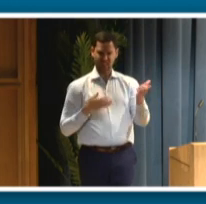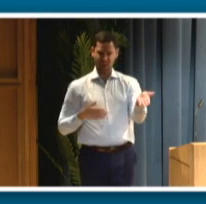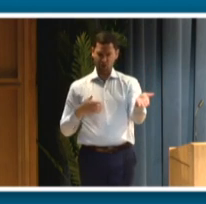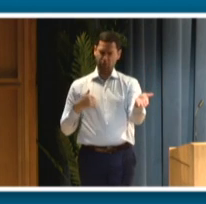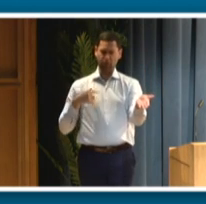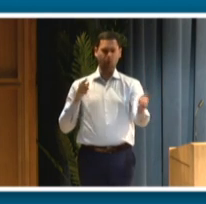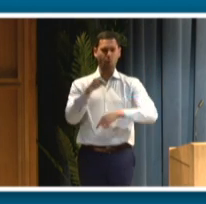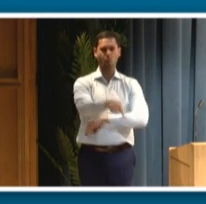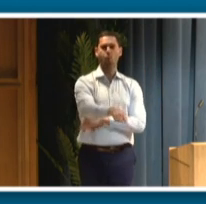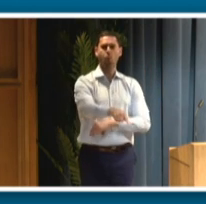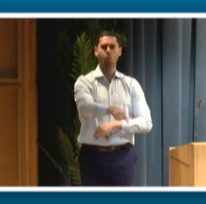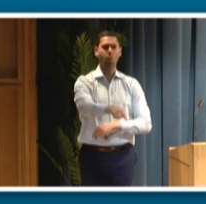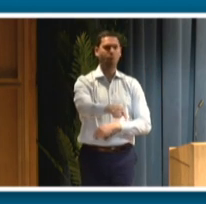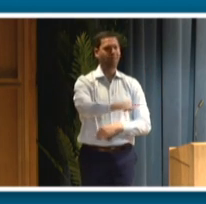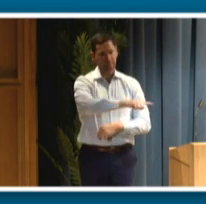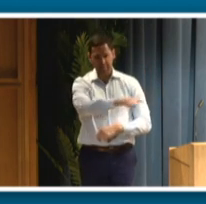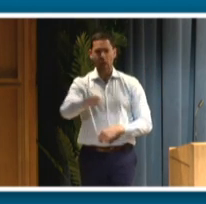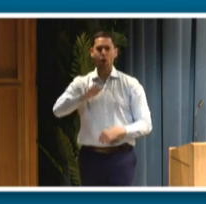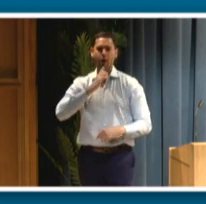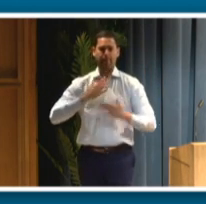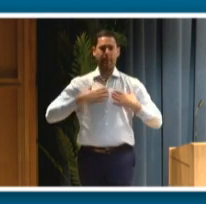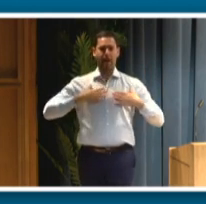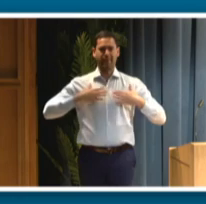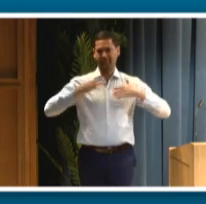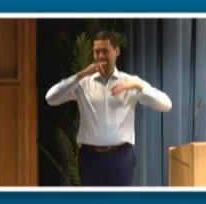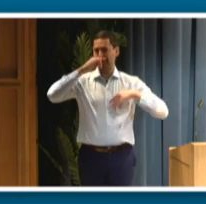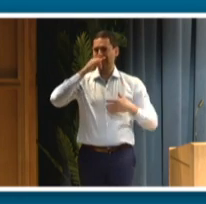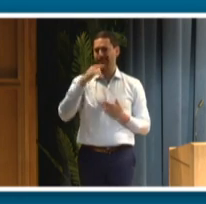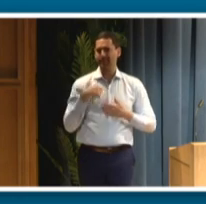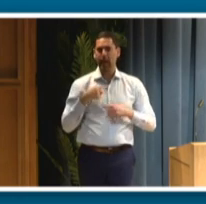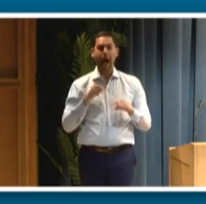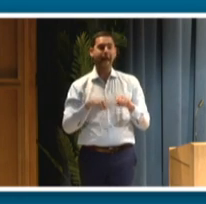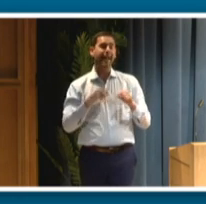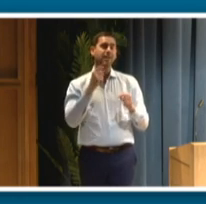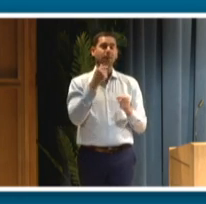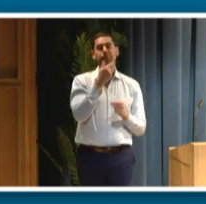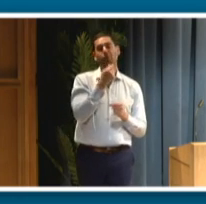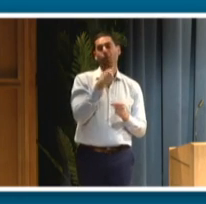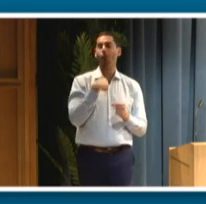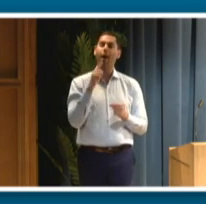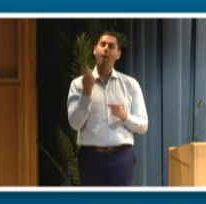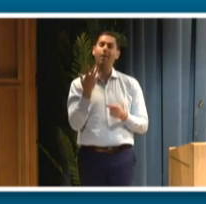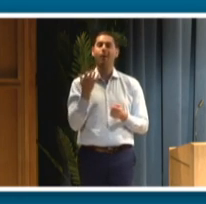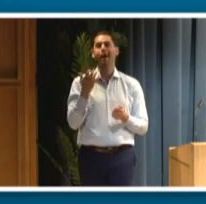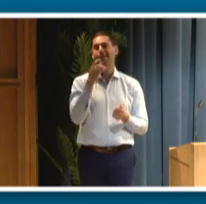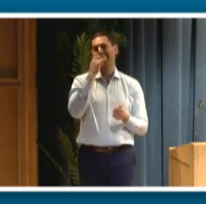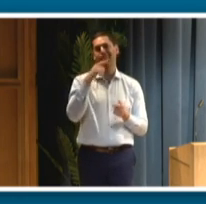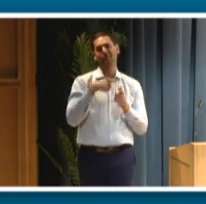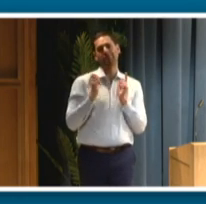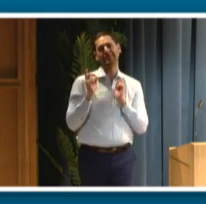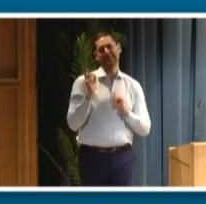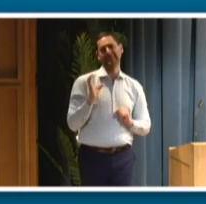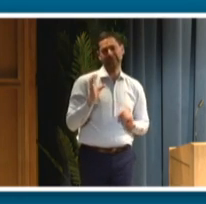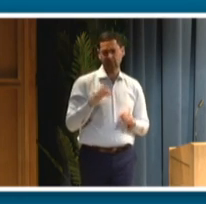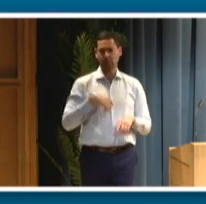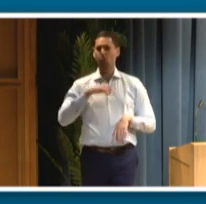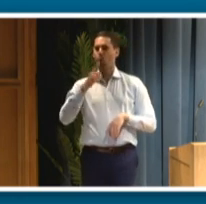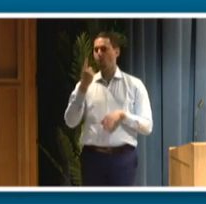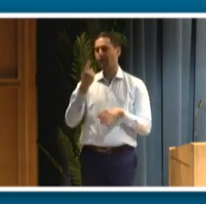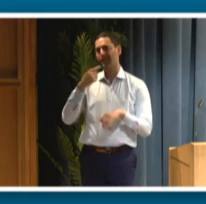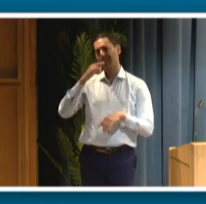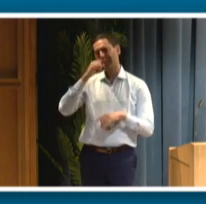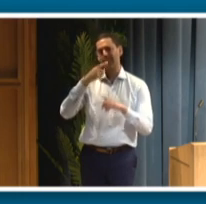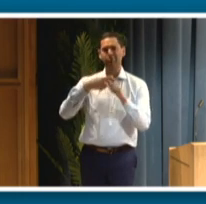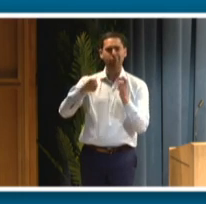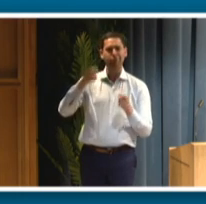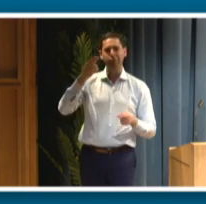kids are all the kids, right? And I can't pick and choose and say, like, well, my kids are only the kids from D.C. or only the kids from Harlem and Brooklyn. It's